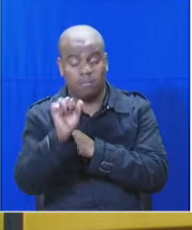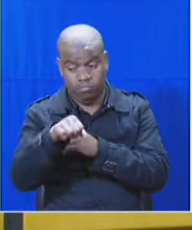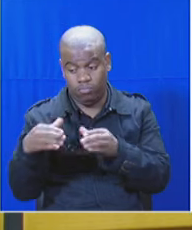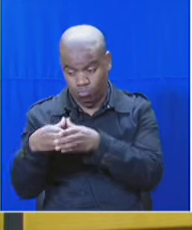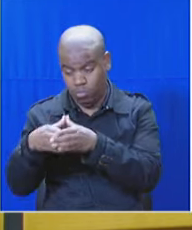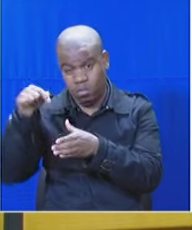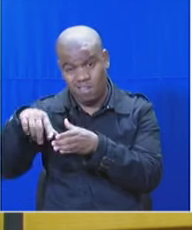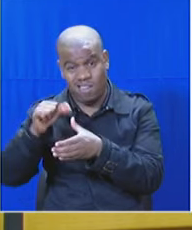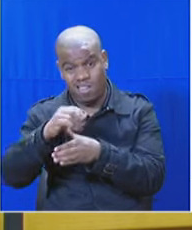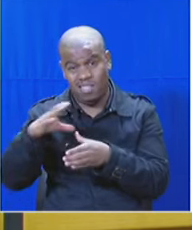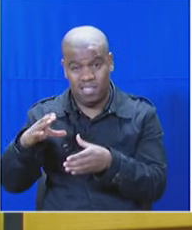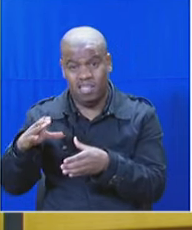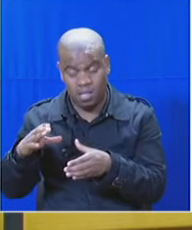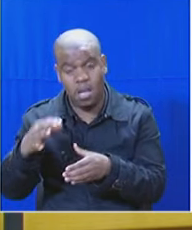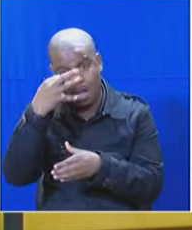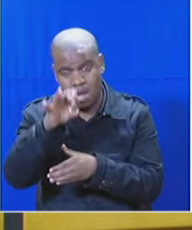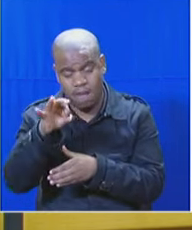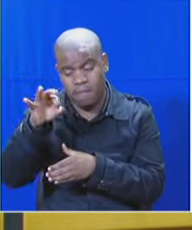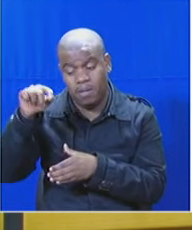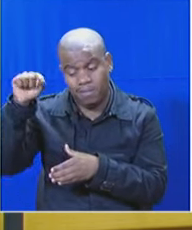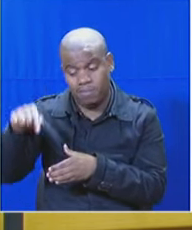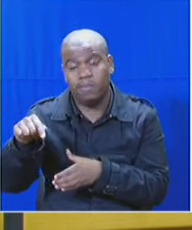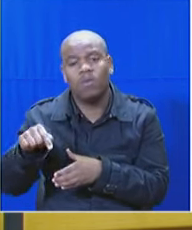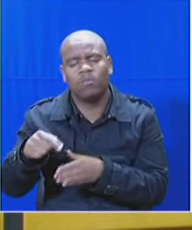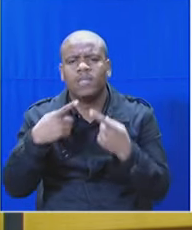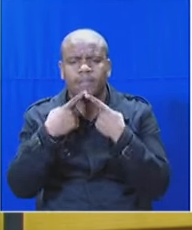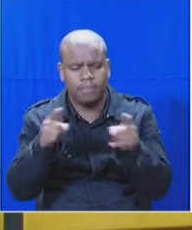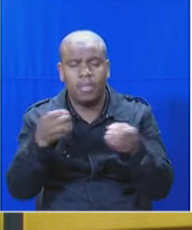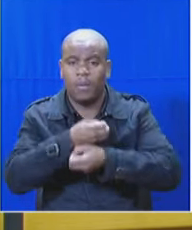ANC government that has given out